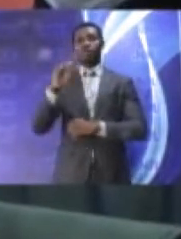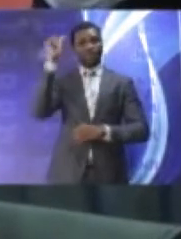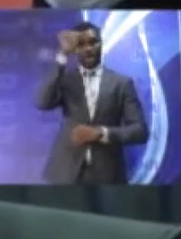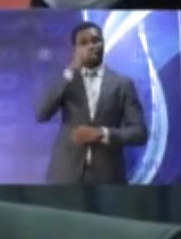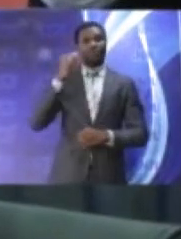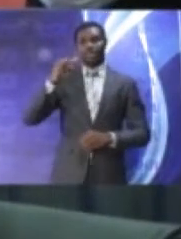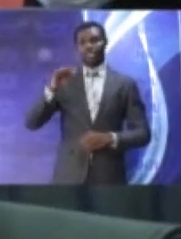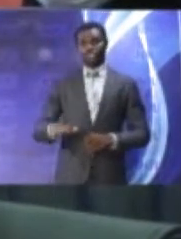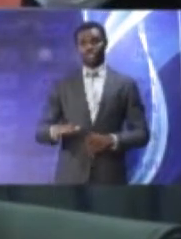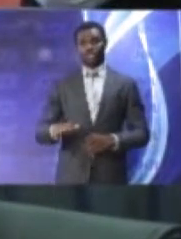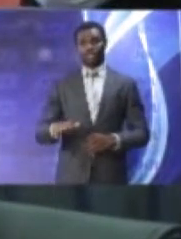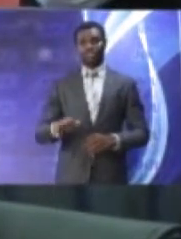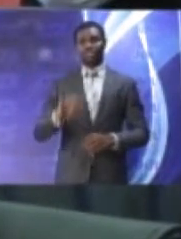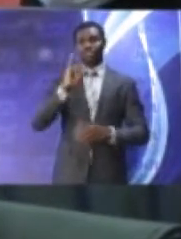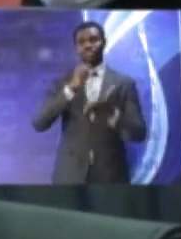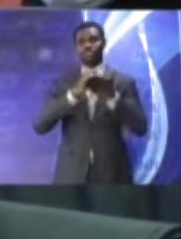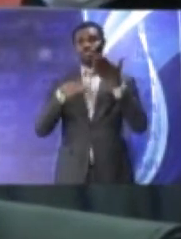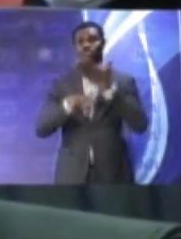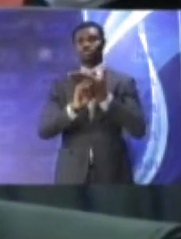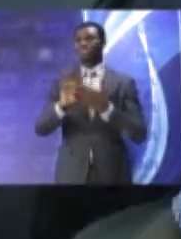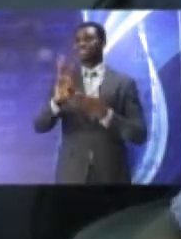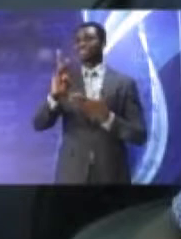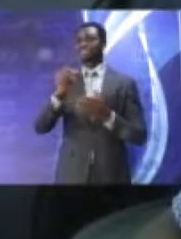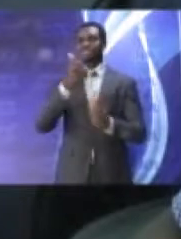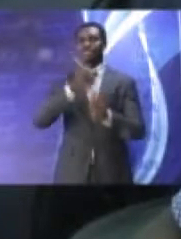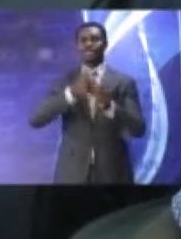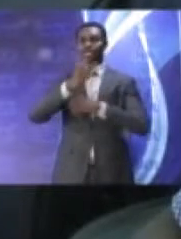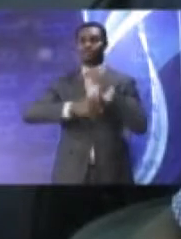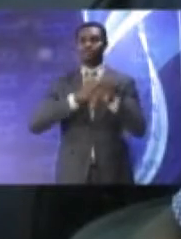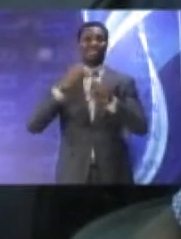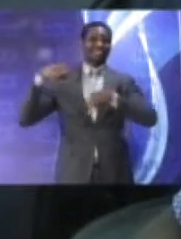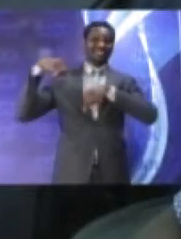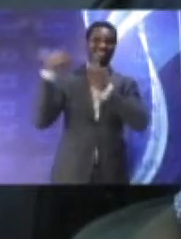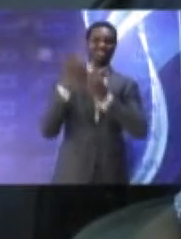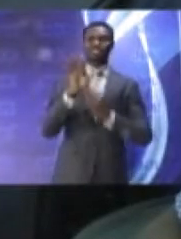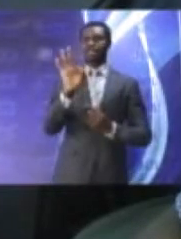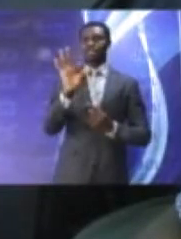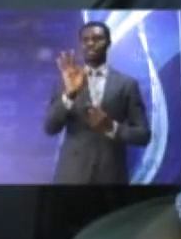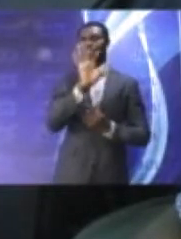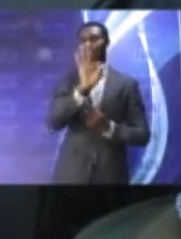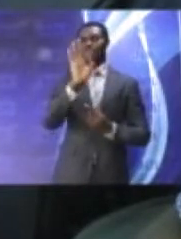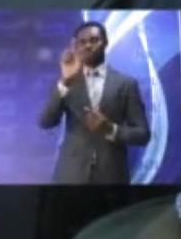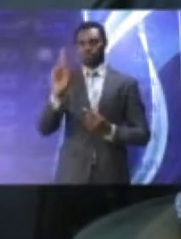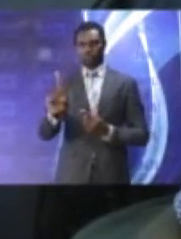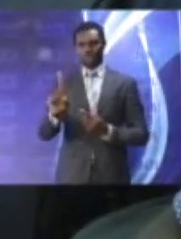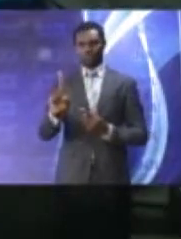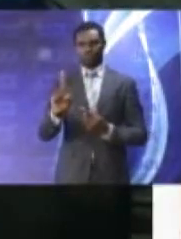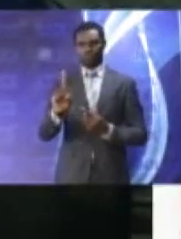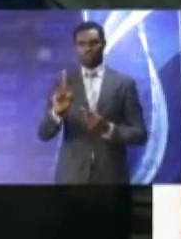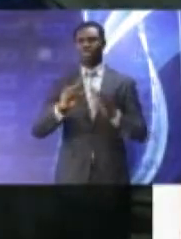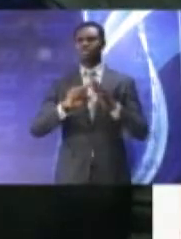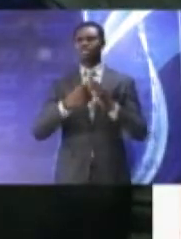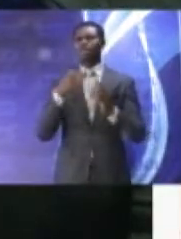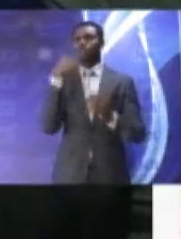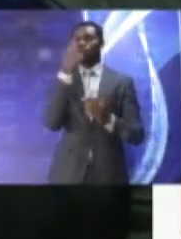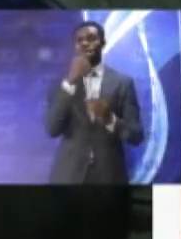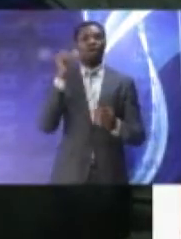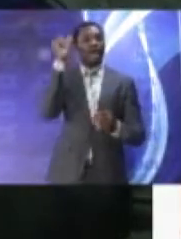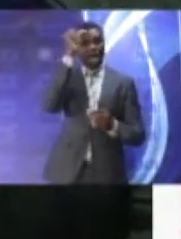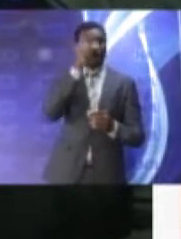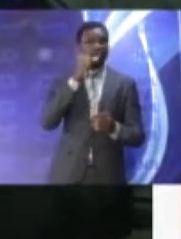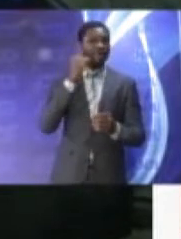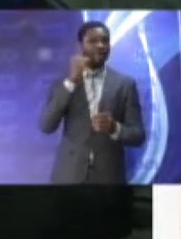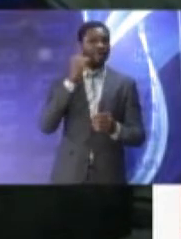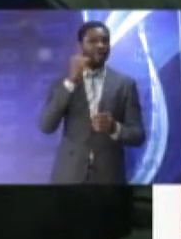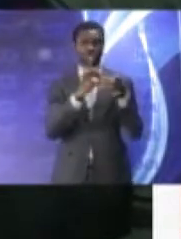on June 16 every year since 1991. It is initiated by the Organization of African Unity, now